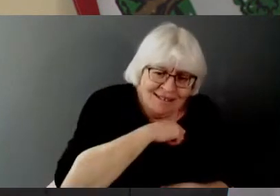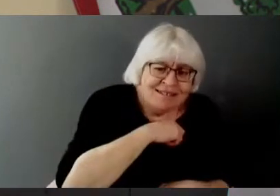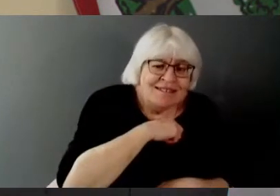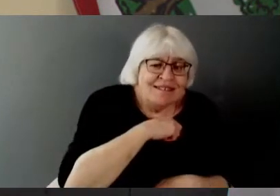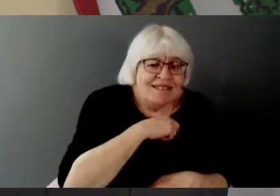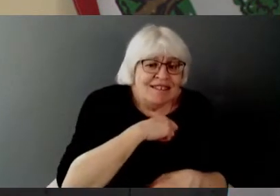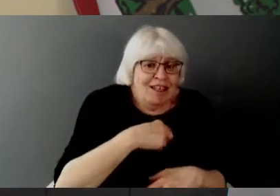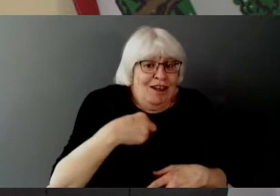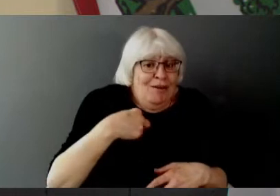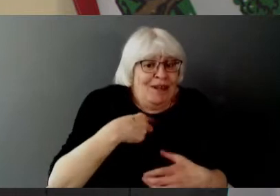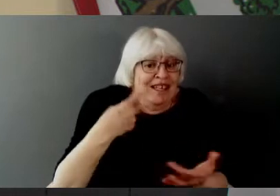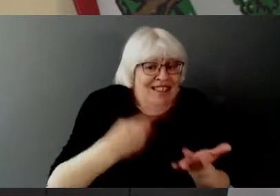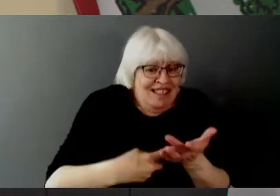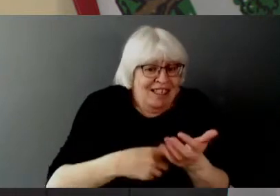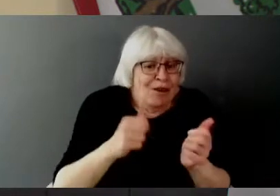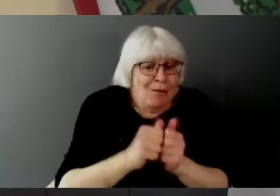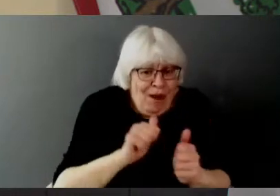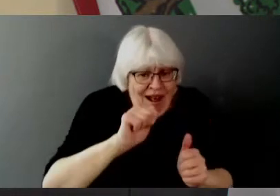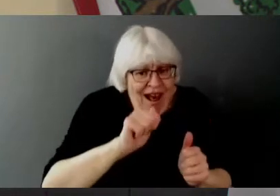well and other premiers, and